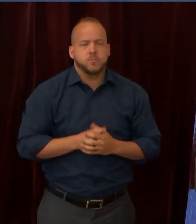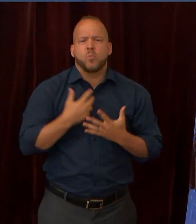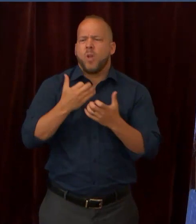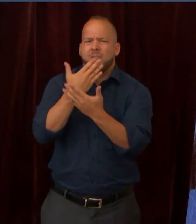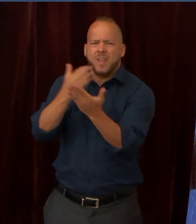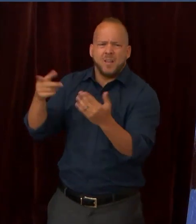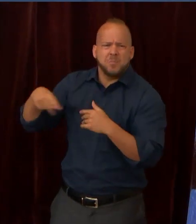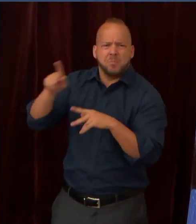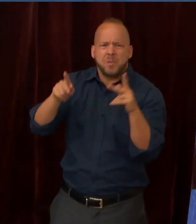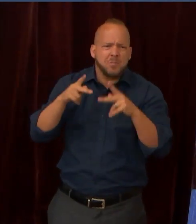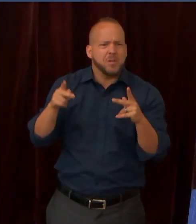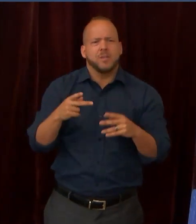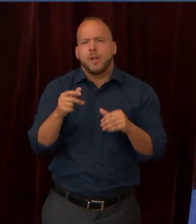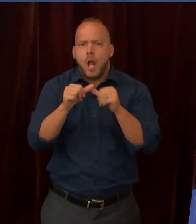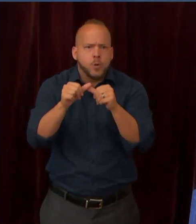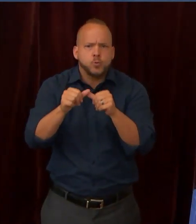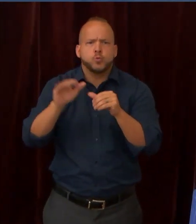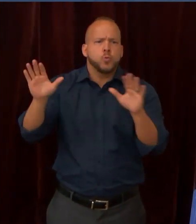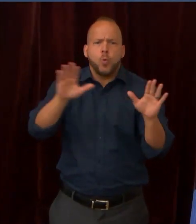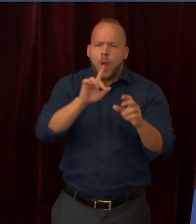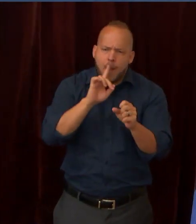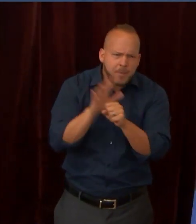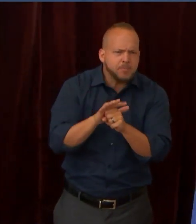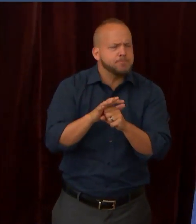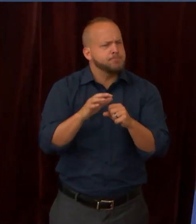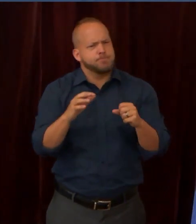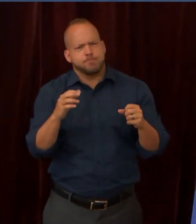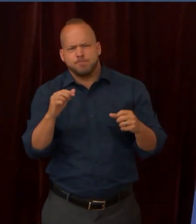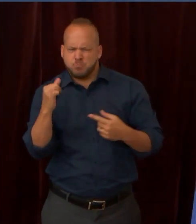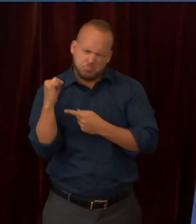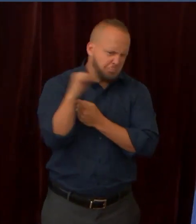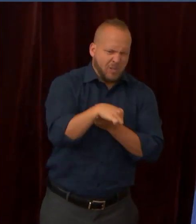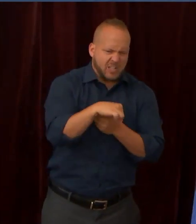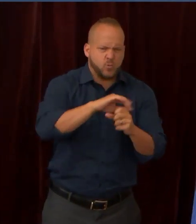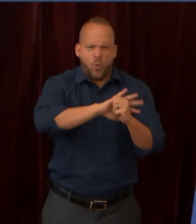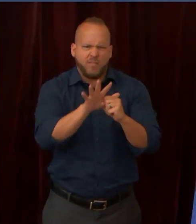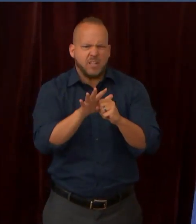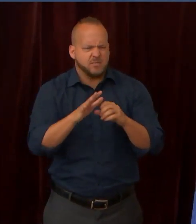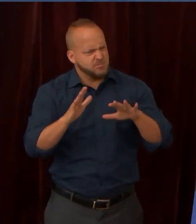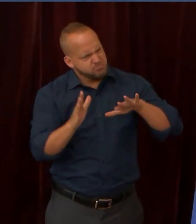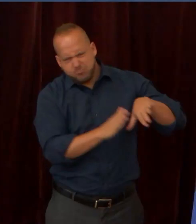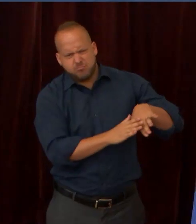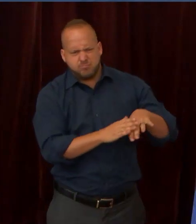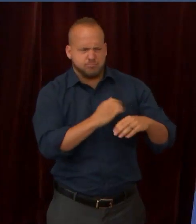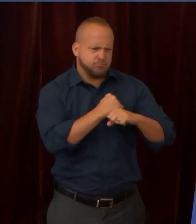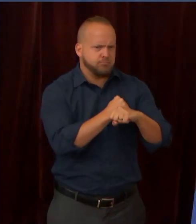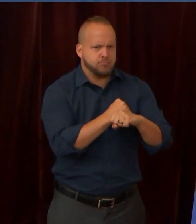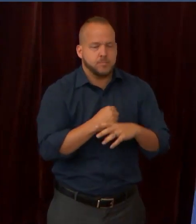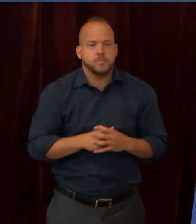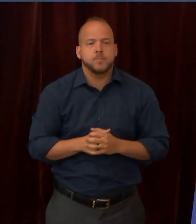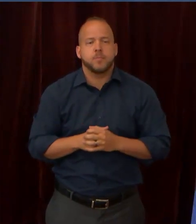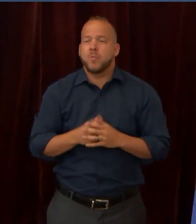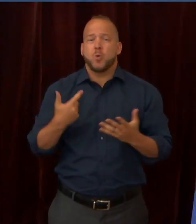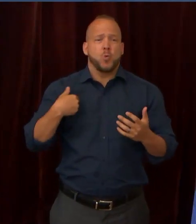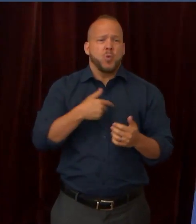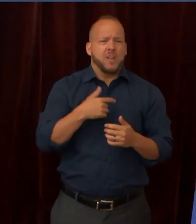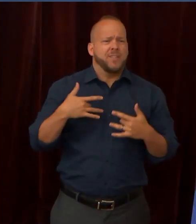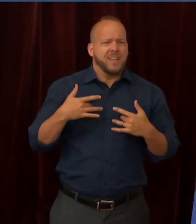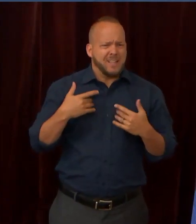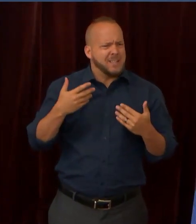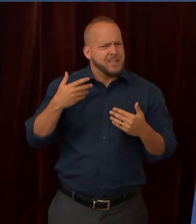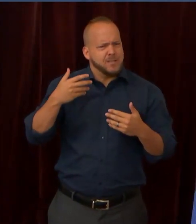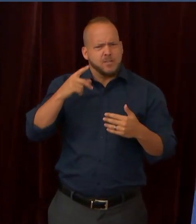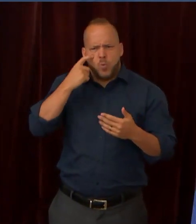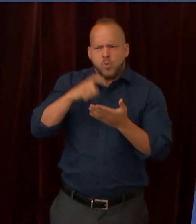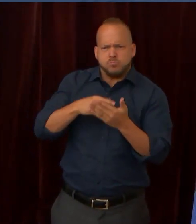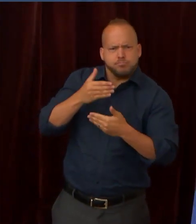this virus. And I think we're in a stage of something I thought would be the case, which is this is actually the hardest part